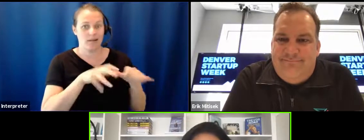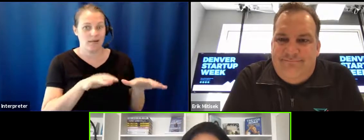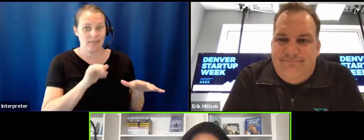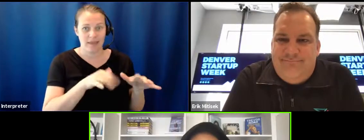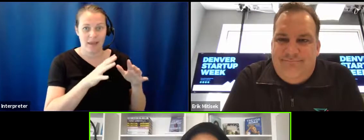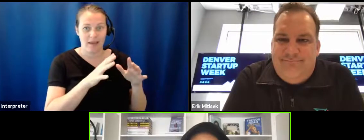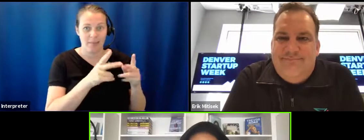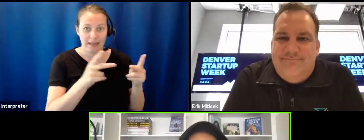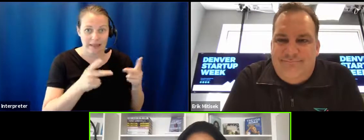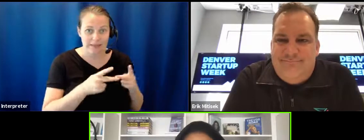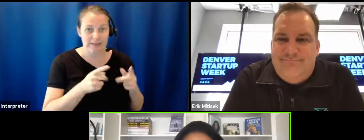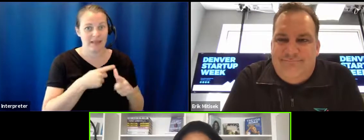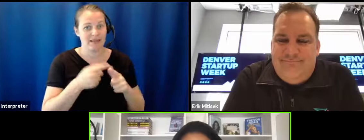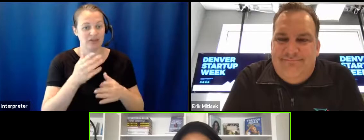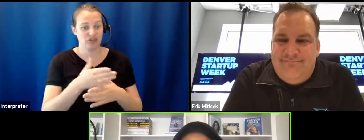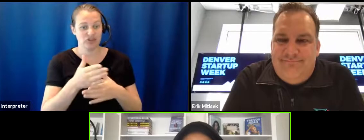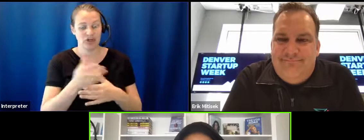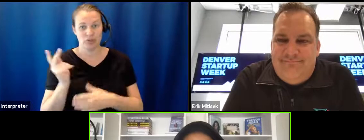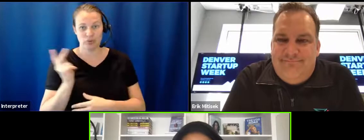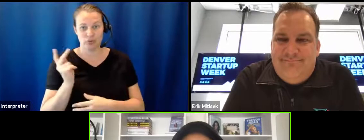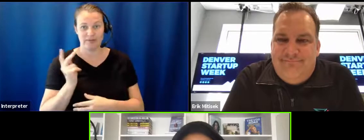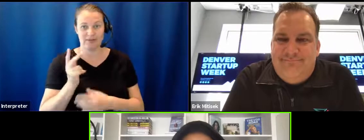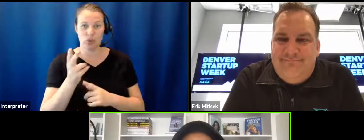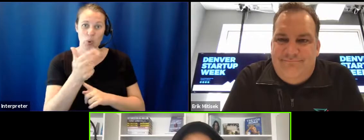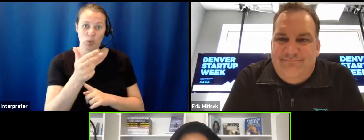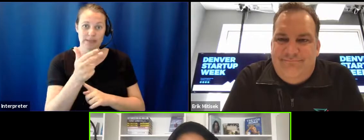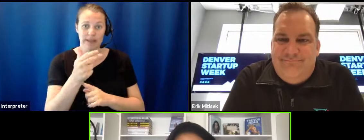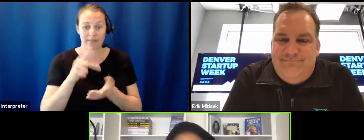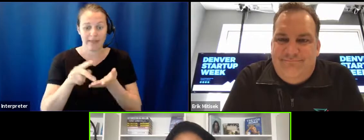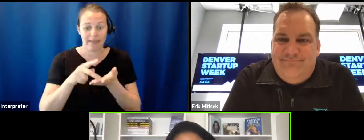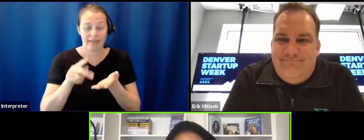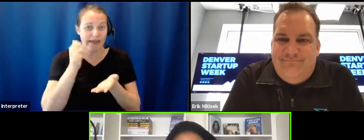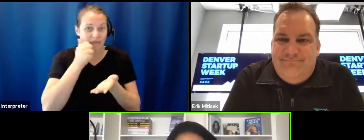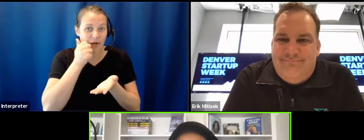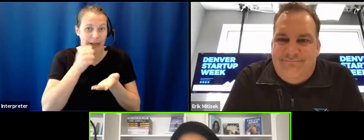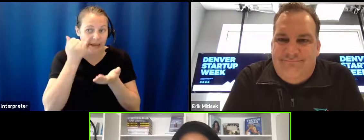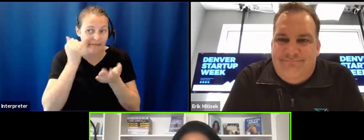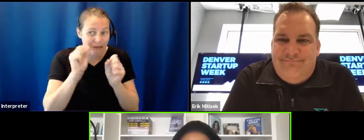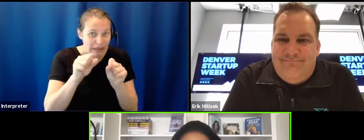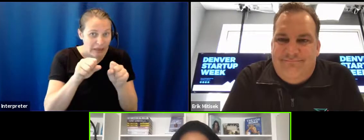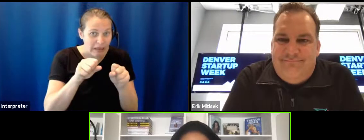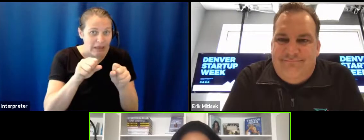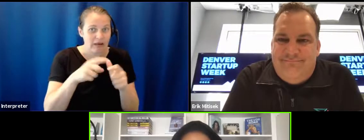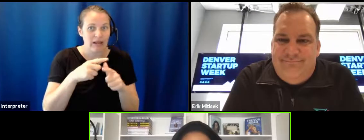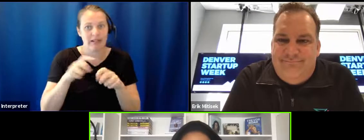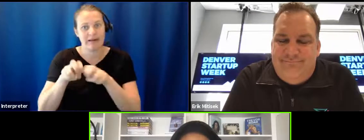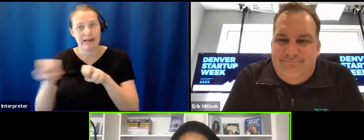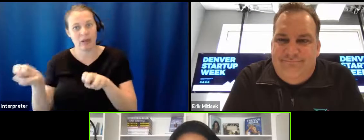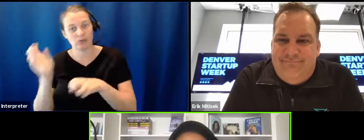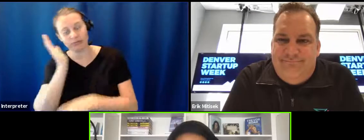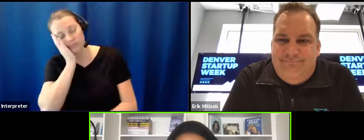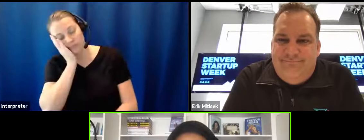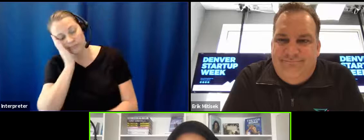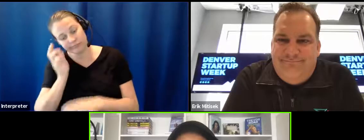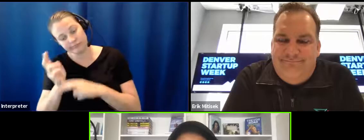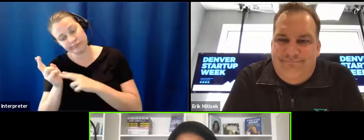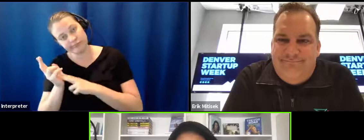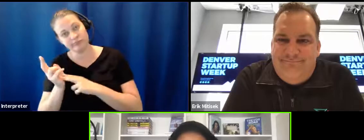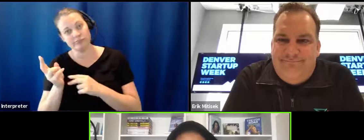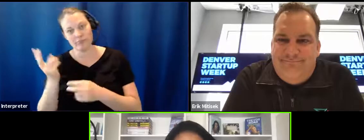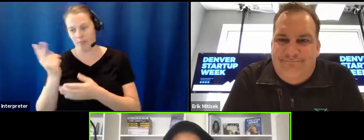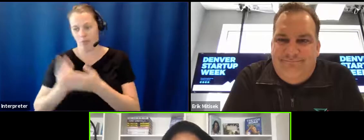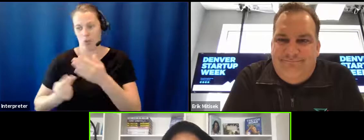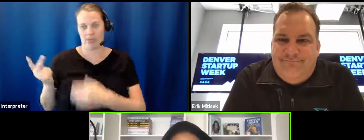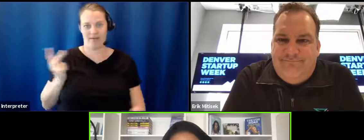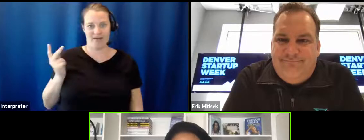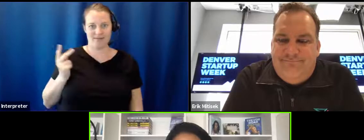sharing a hotel room and paying it day to day when we could put the money together. Then it was like sleeping on couches and the both of us, you know. And at